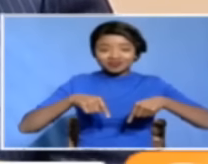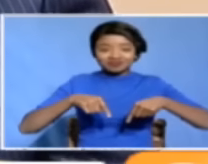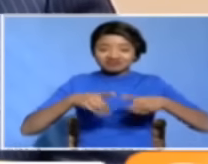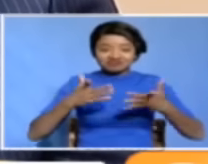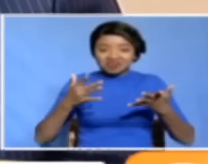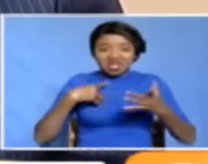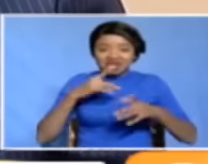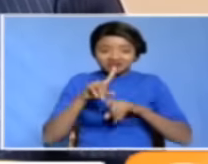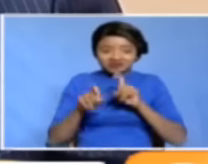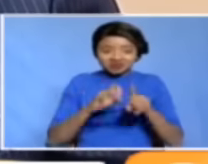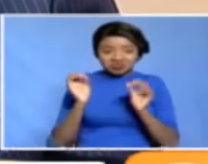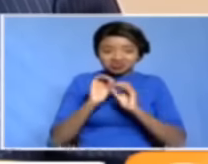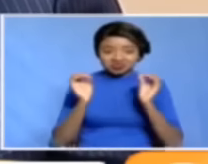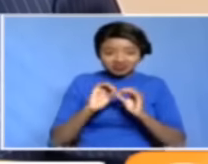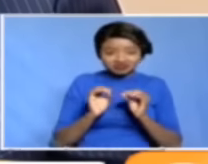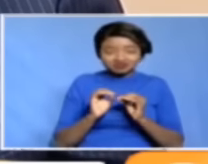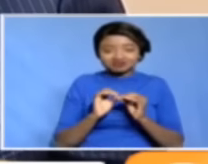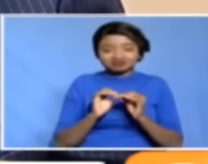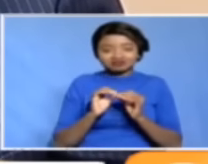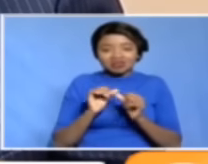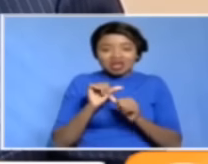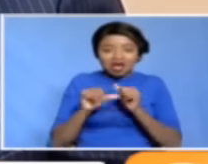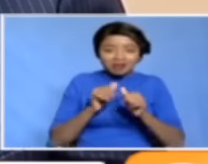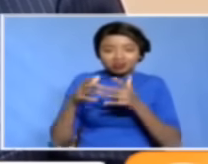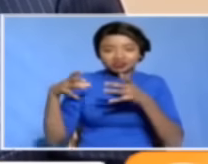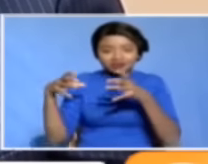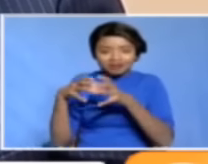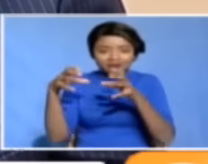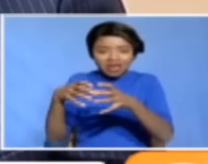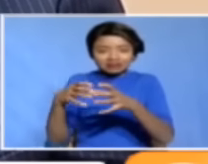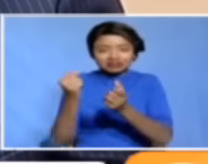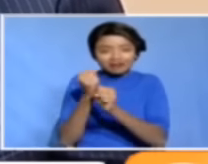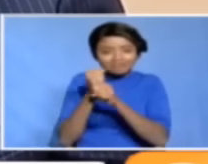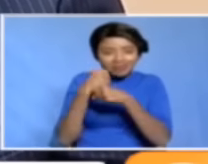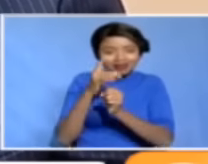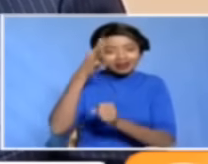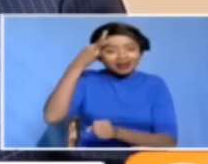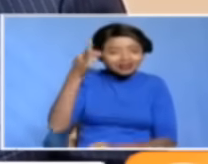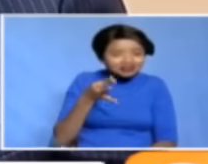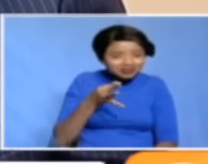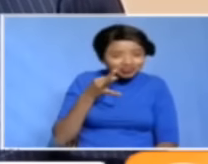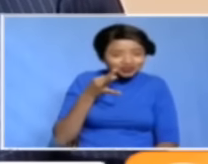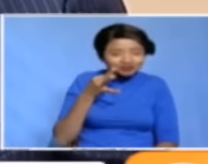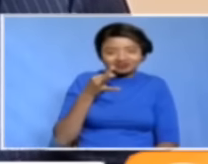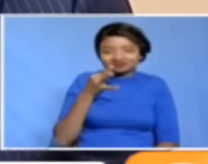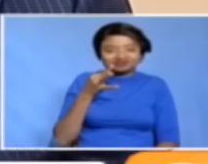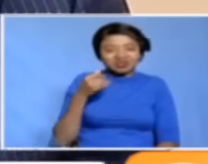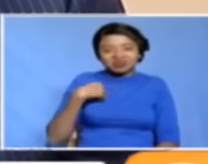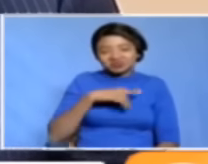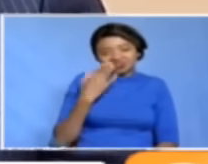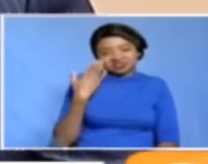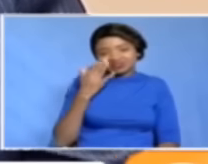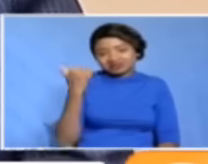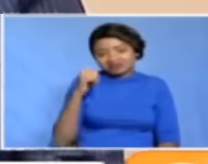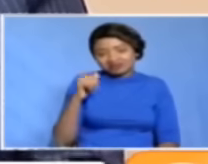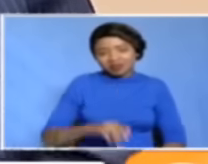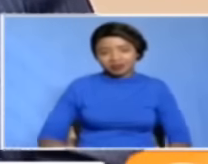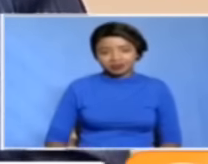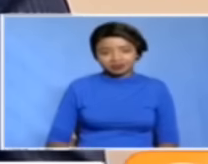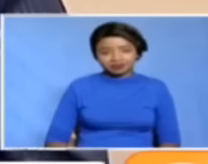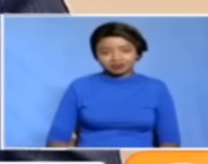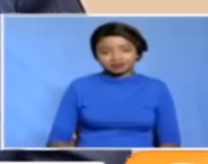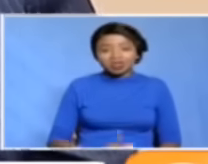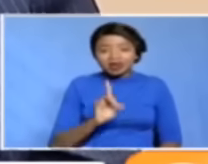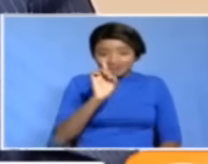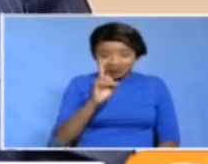questions, in the absence of the party making a decision, we have not submitted anything. But let me